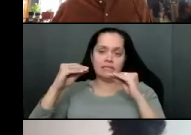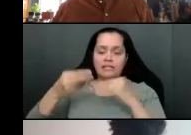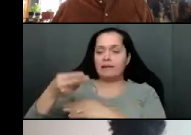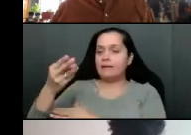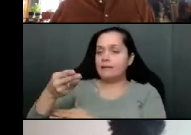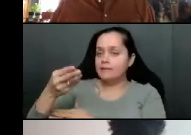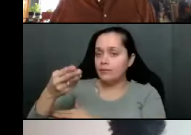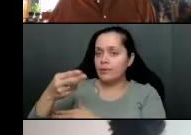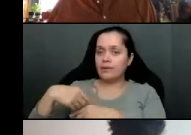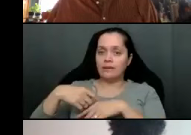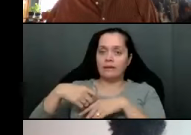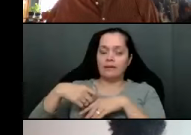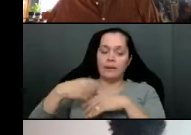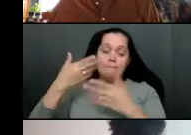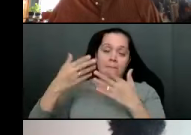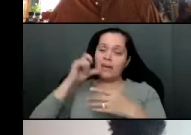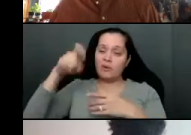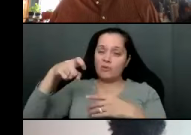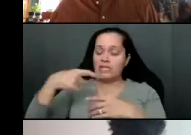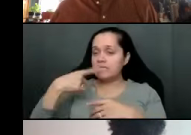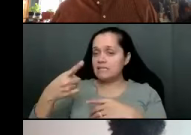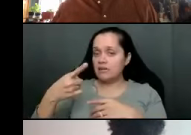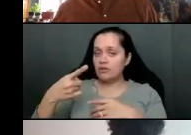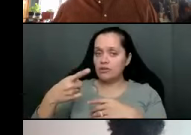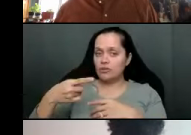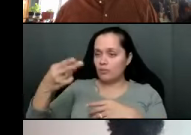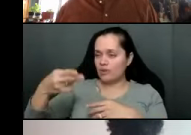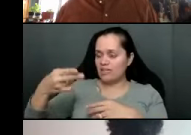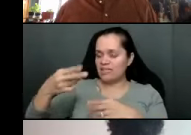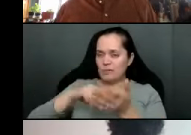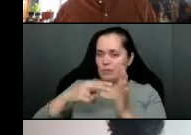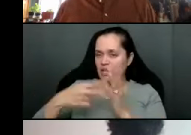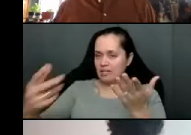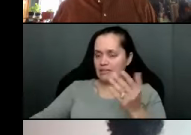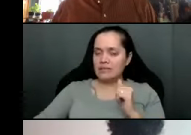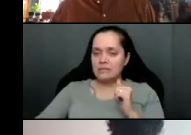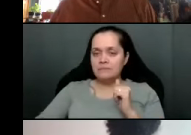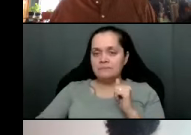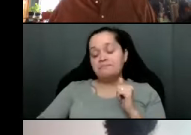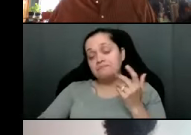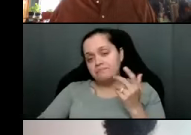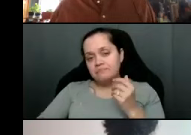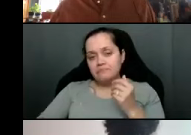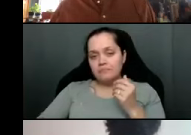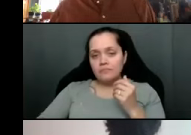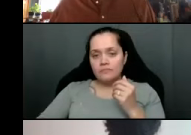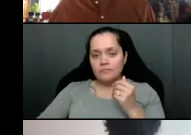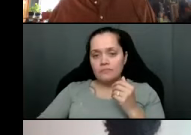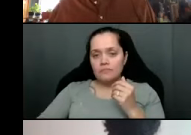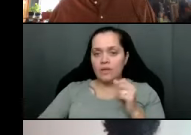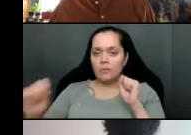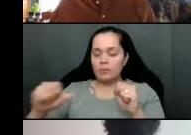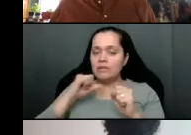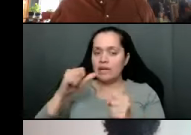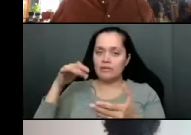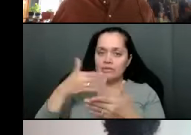history, maybe I don't need to tell you what history is. And probably not. The study of things that